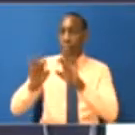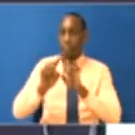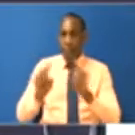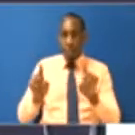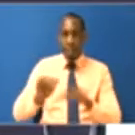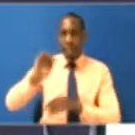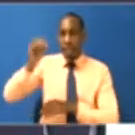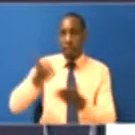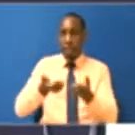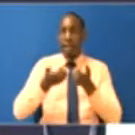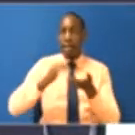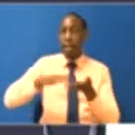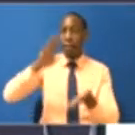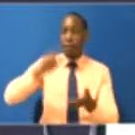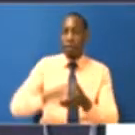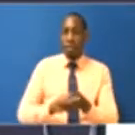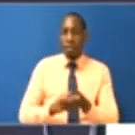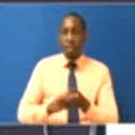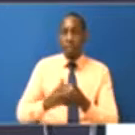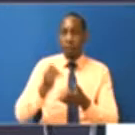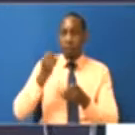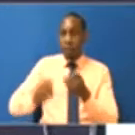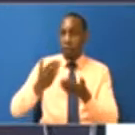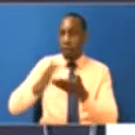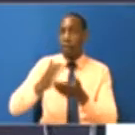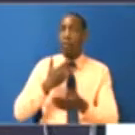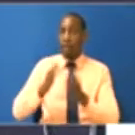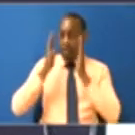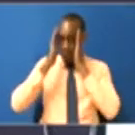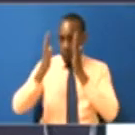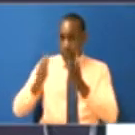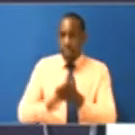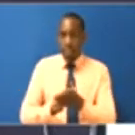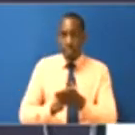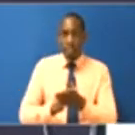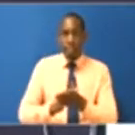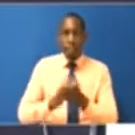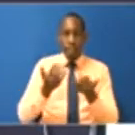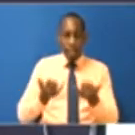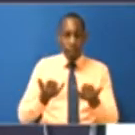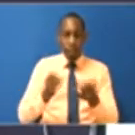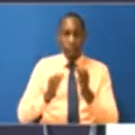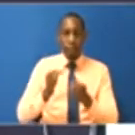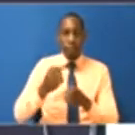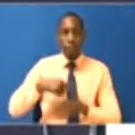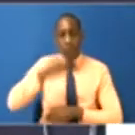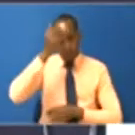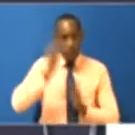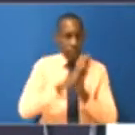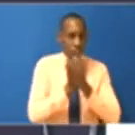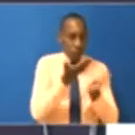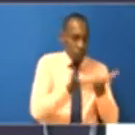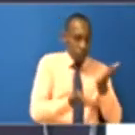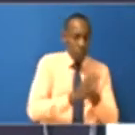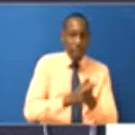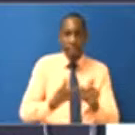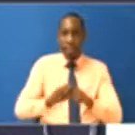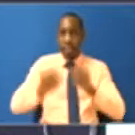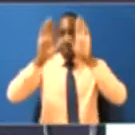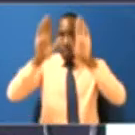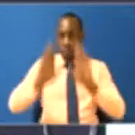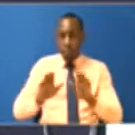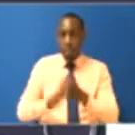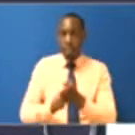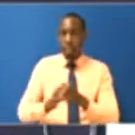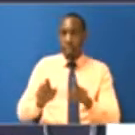but the city needs more and that last part that i want to focus on if we forget the analogies i think the critical thing and you hear the